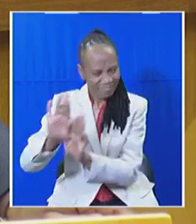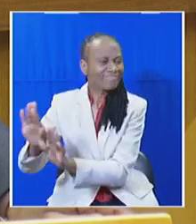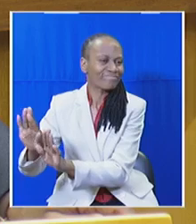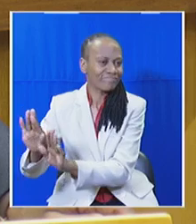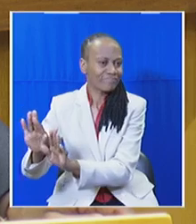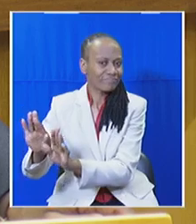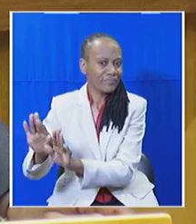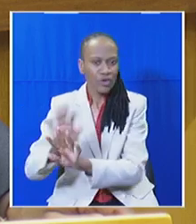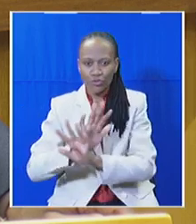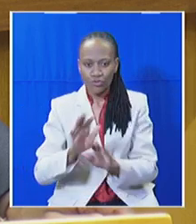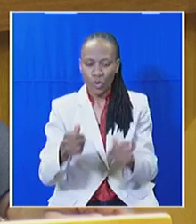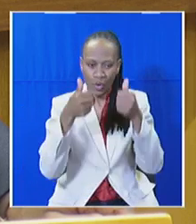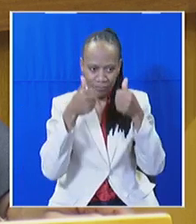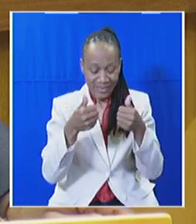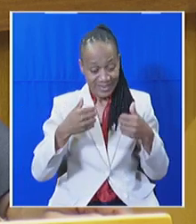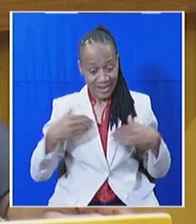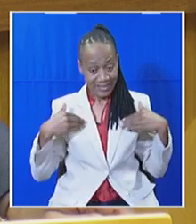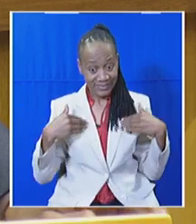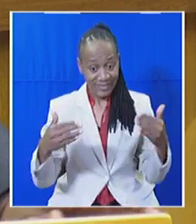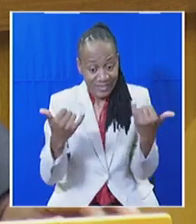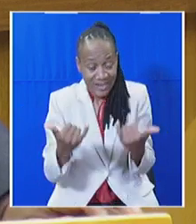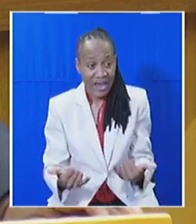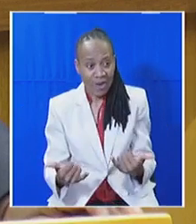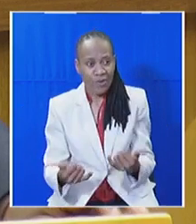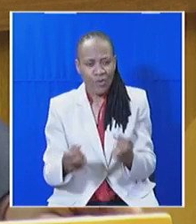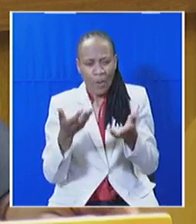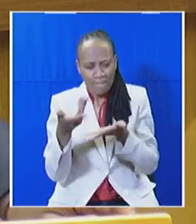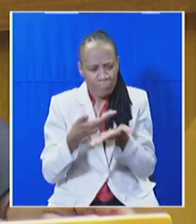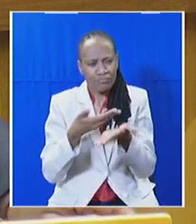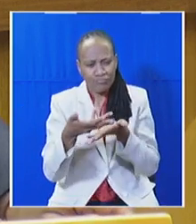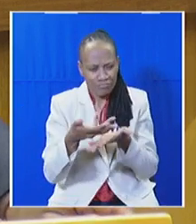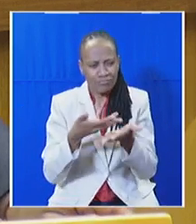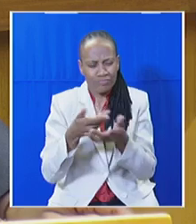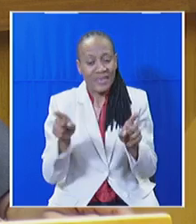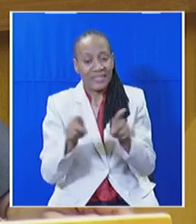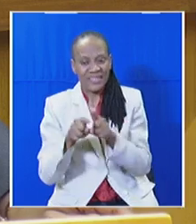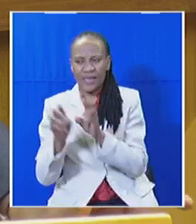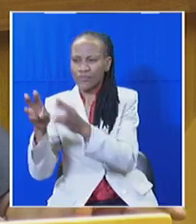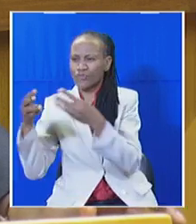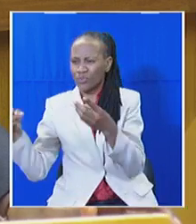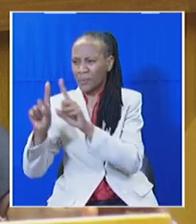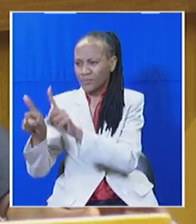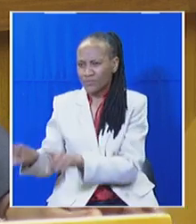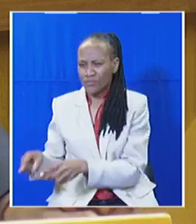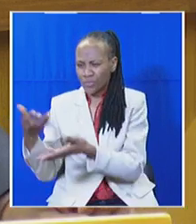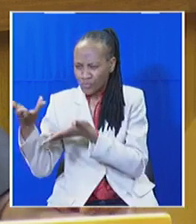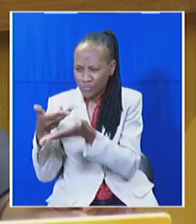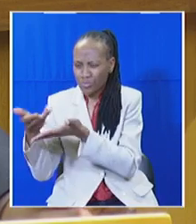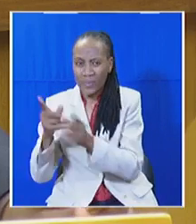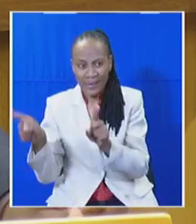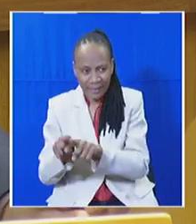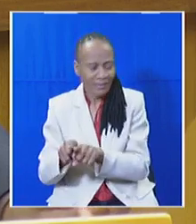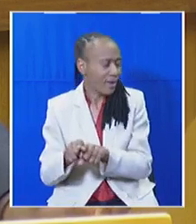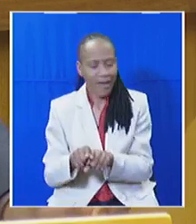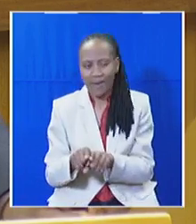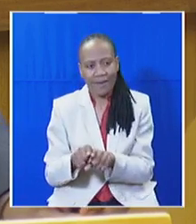not be wise that I start dealing with the media when I'm going to deal with the judiciary in a meeting.